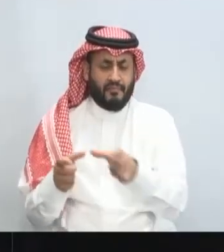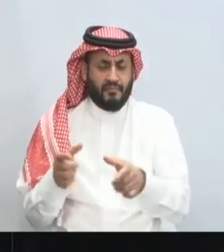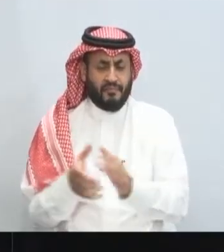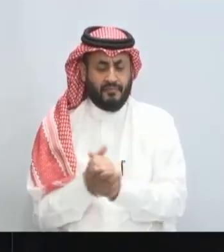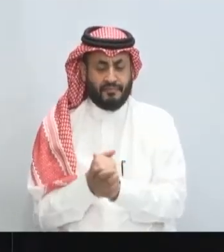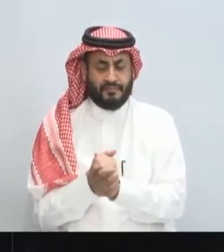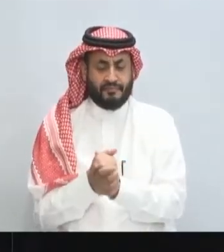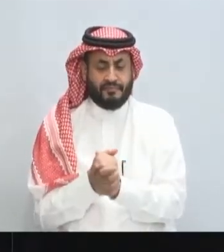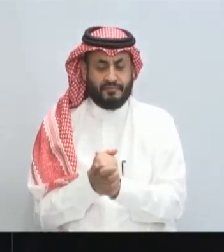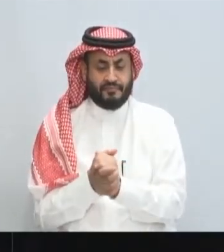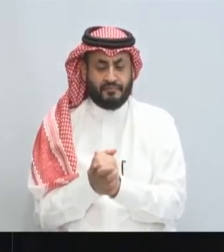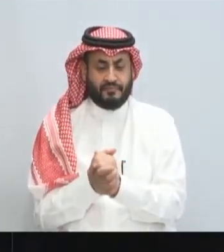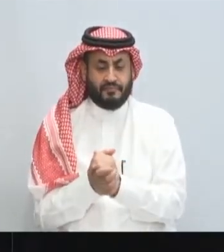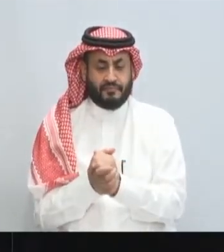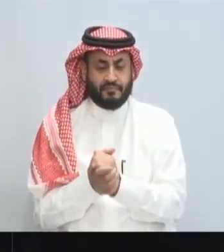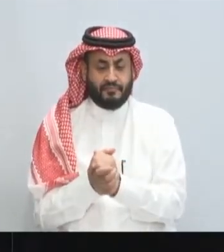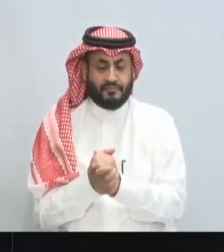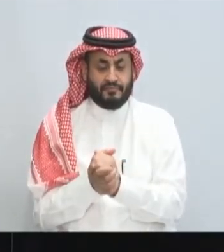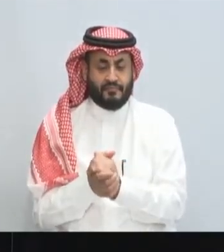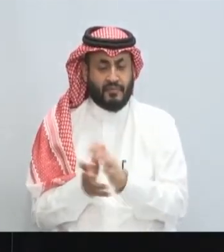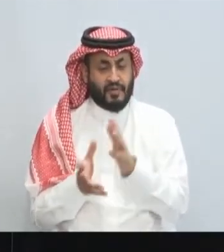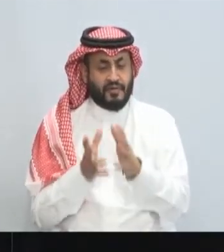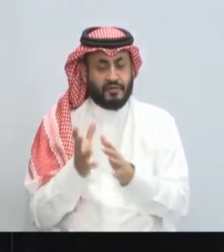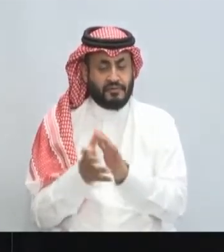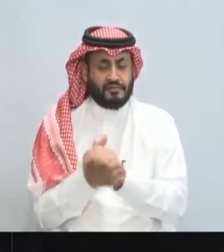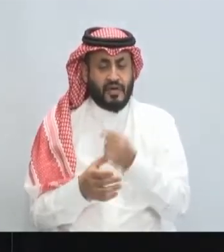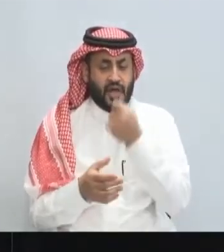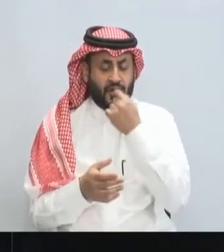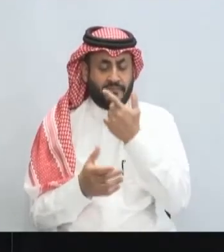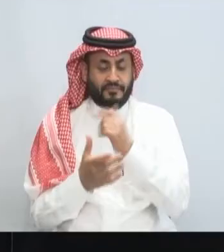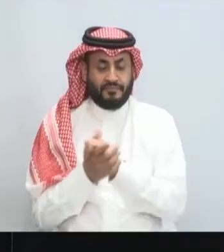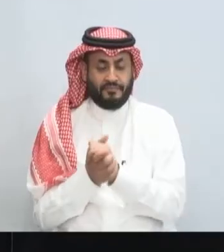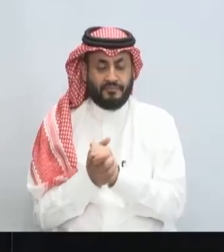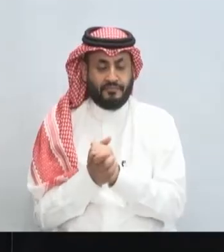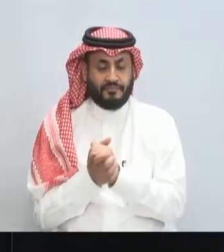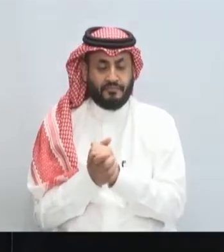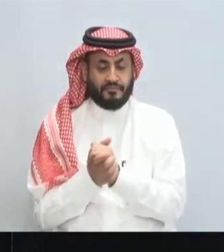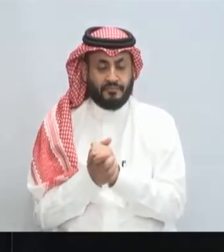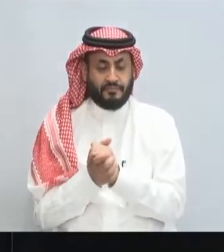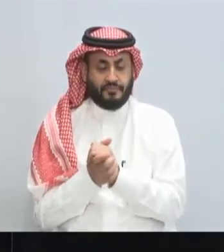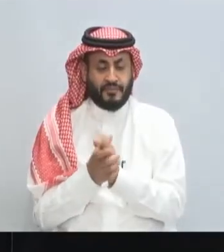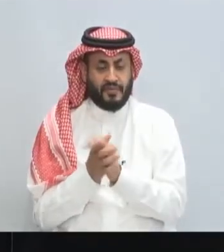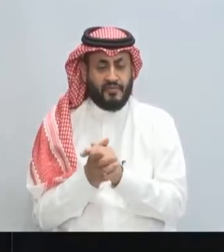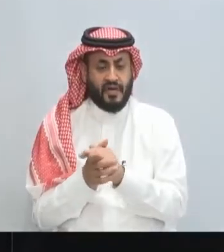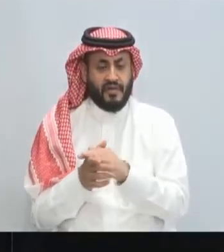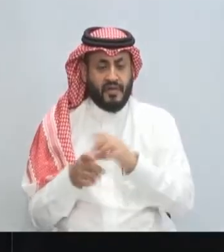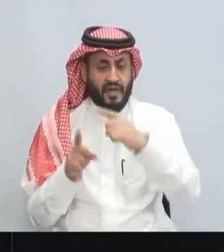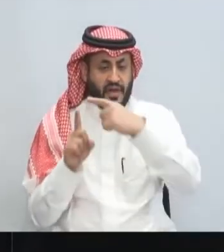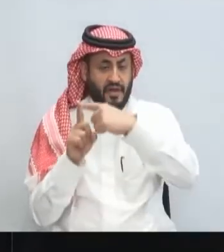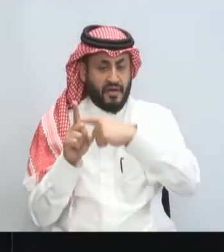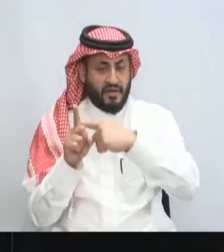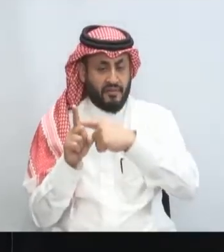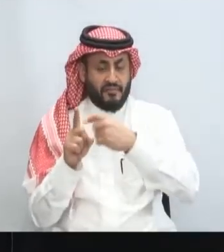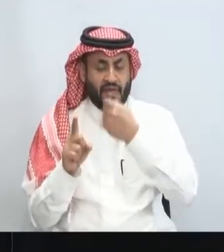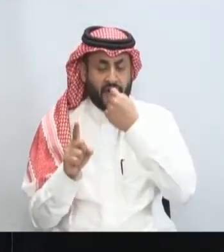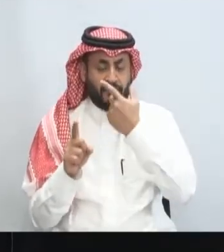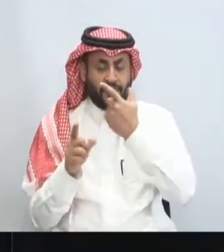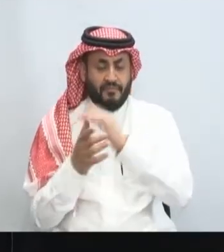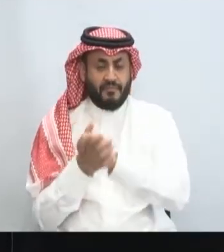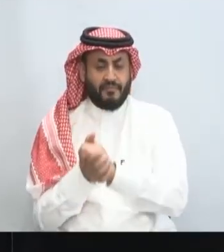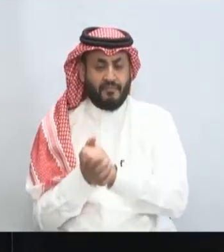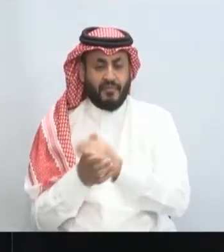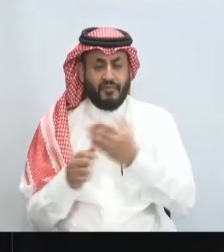different types of food and talk about taste. We have cold, we have sweet, we